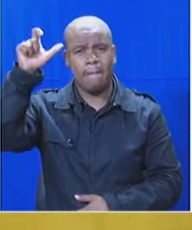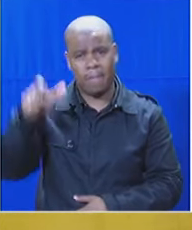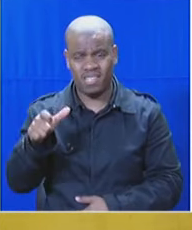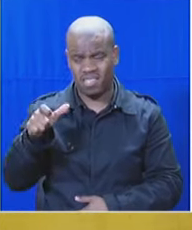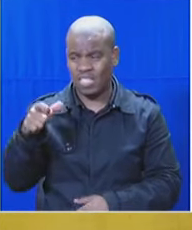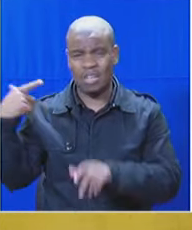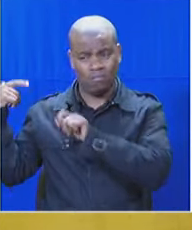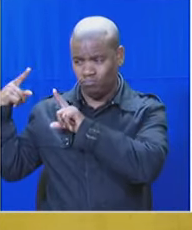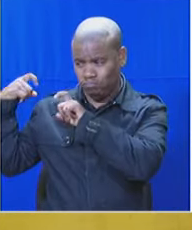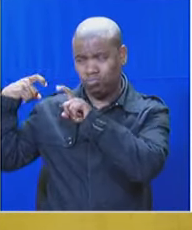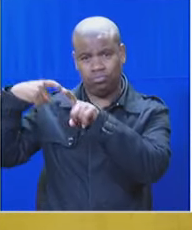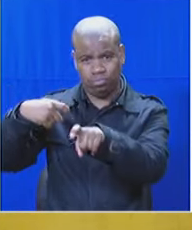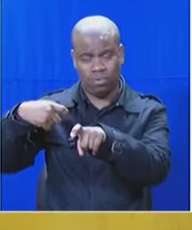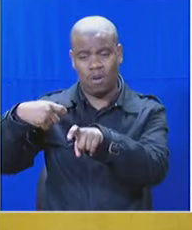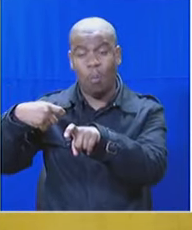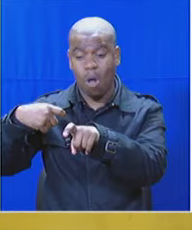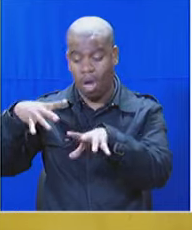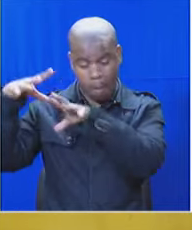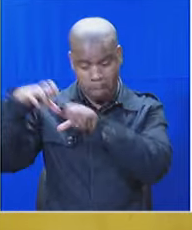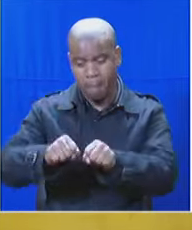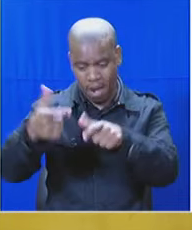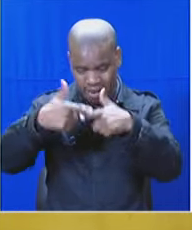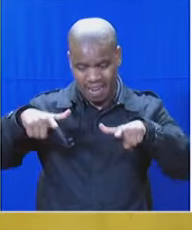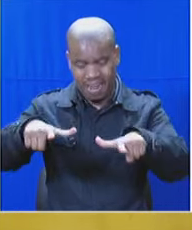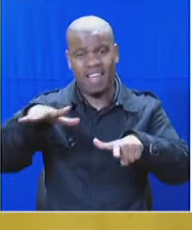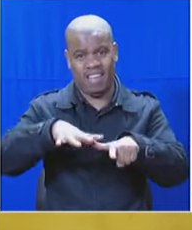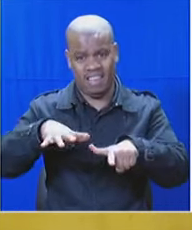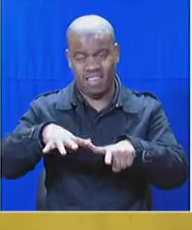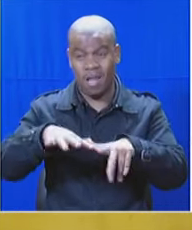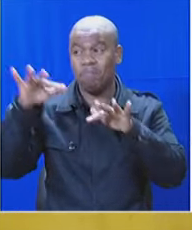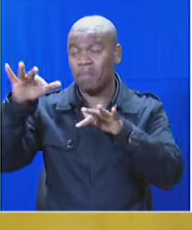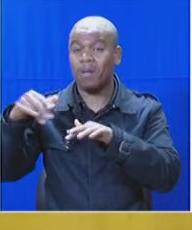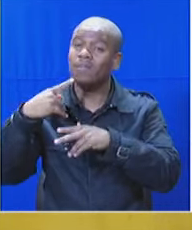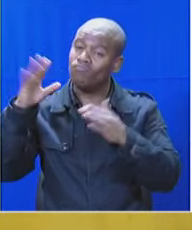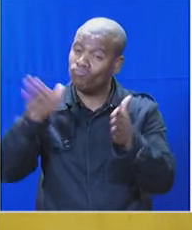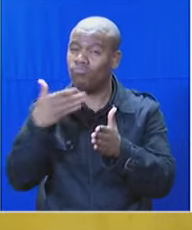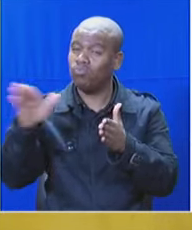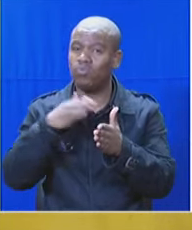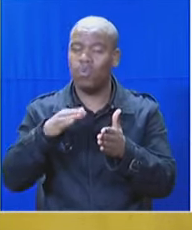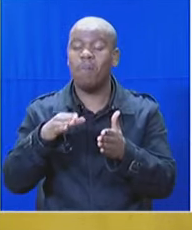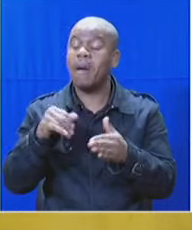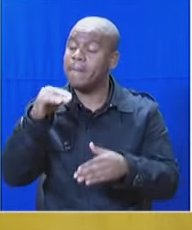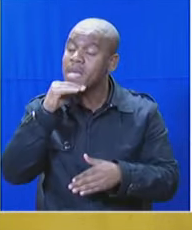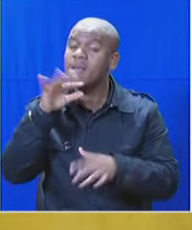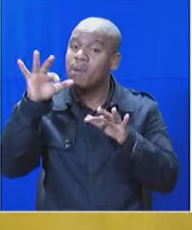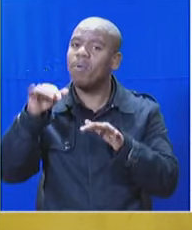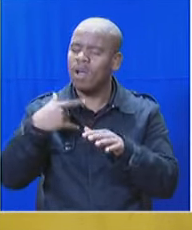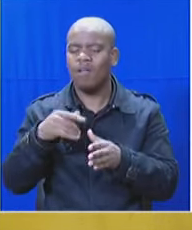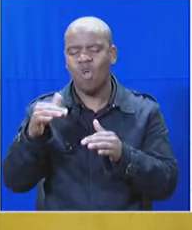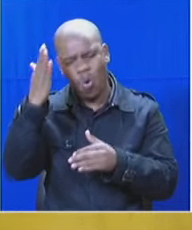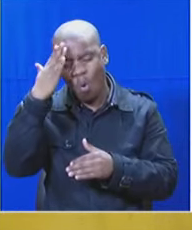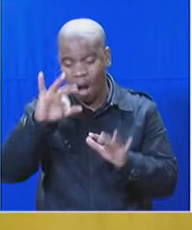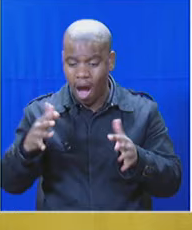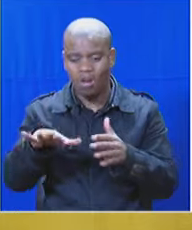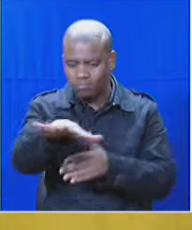abantu abacula le ngoma ngabantu abahluthwe umhlaba kweli lizwe. Sibuyisa wona ngoku,